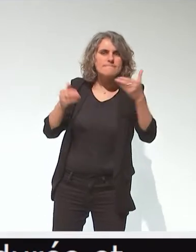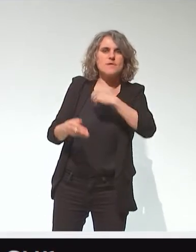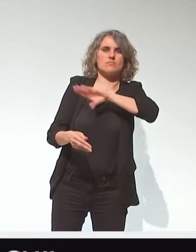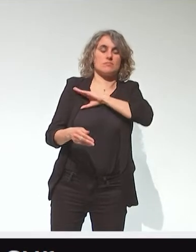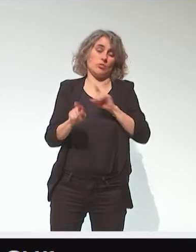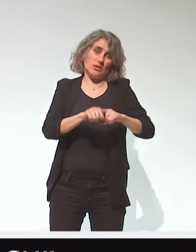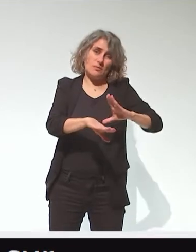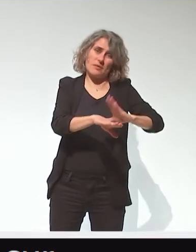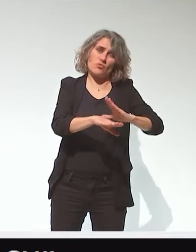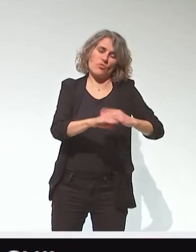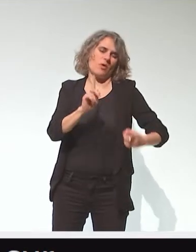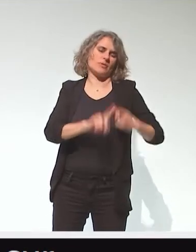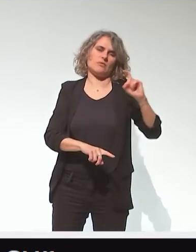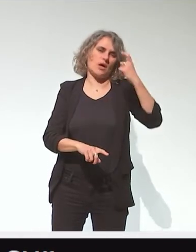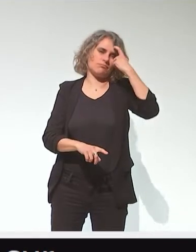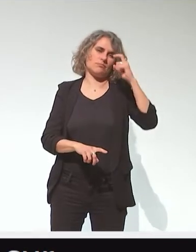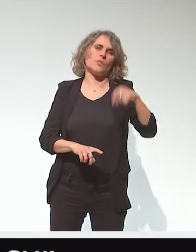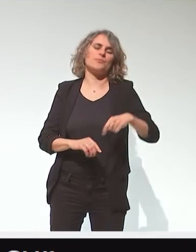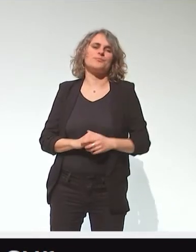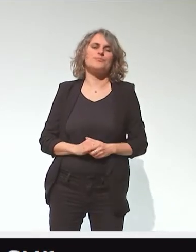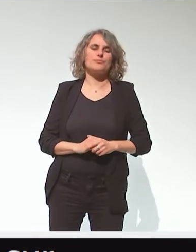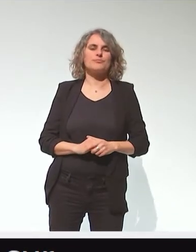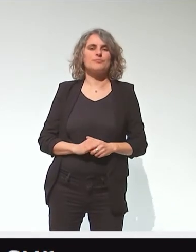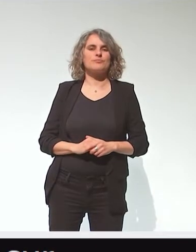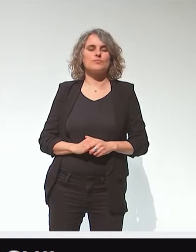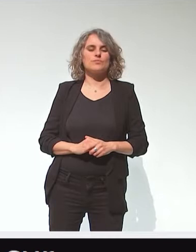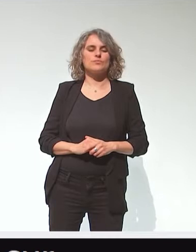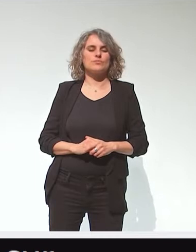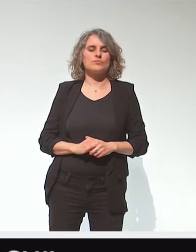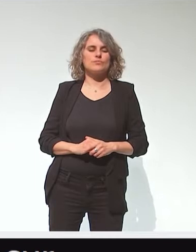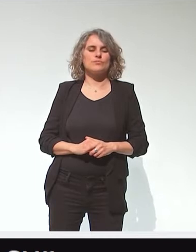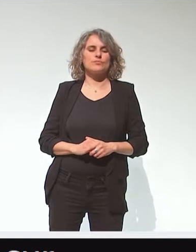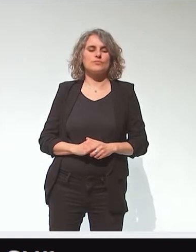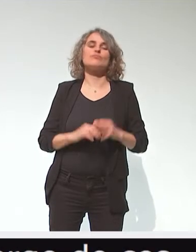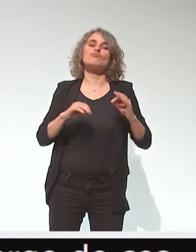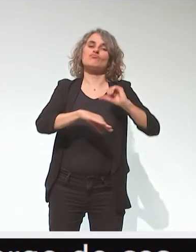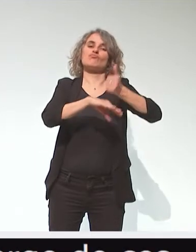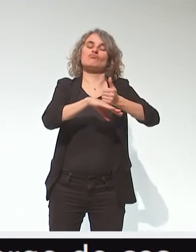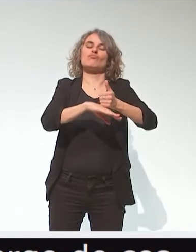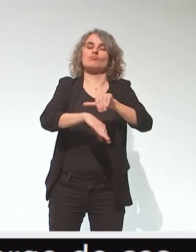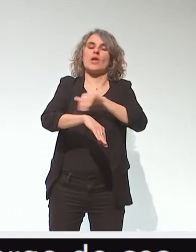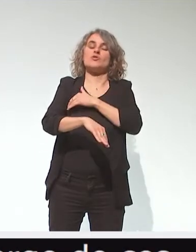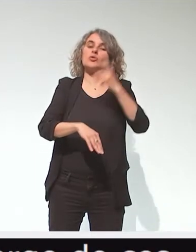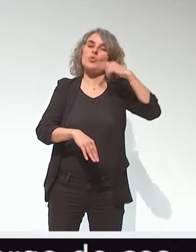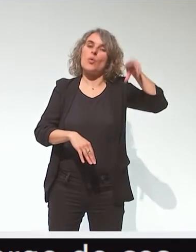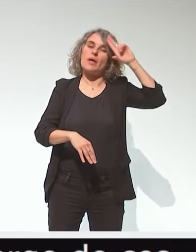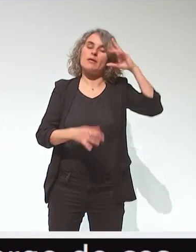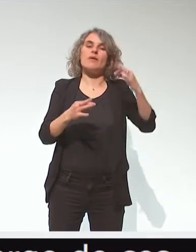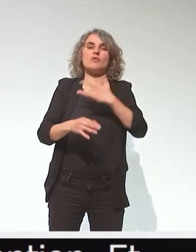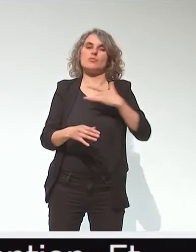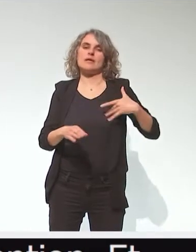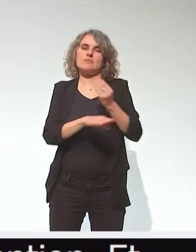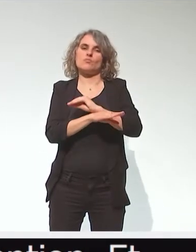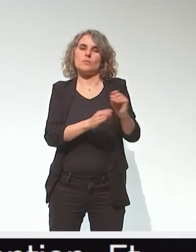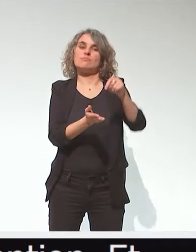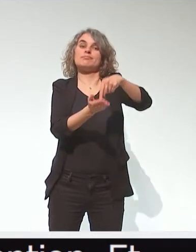EU OSHA, which is, the Agency for Occupational Health and Safety, are working a lot and are helping